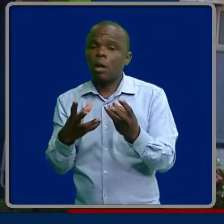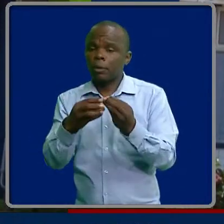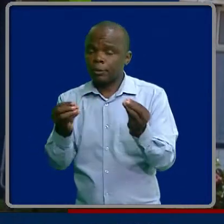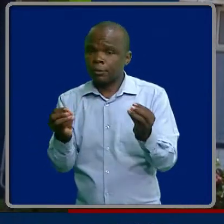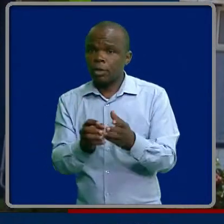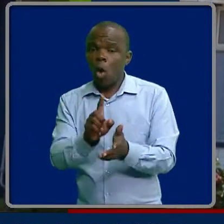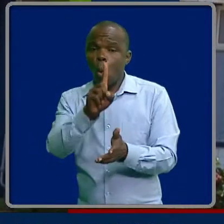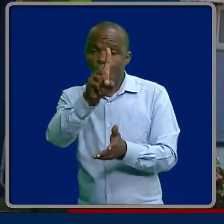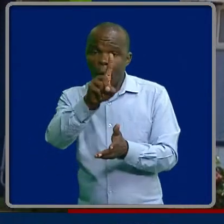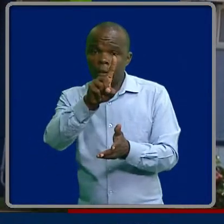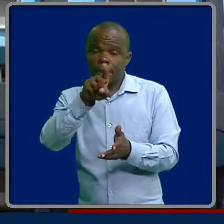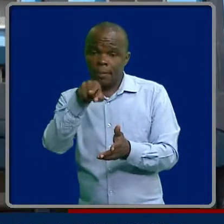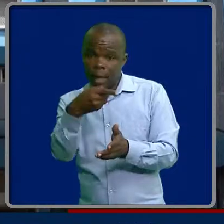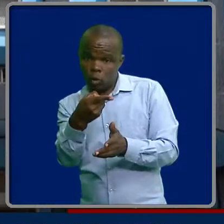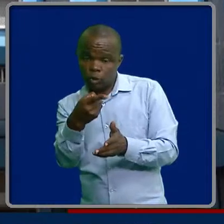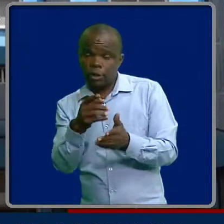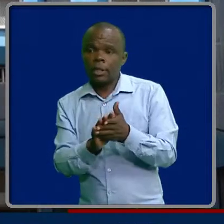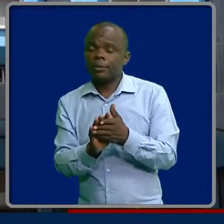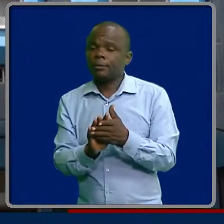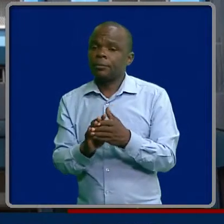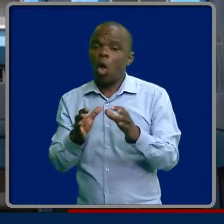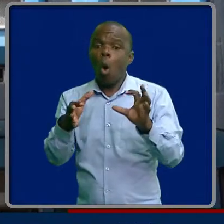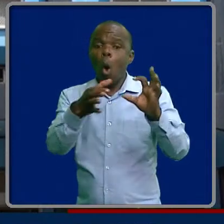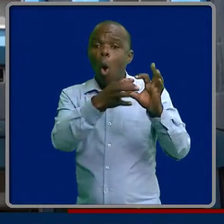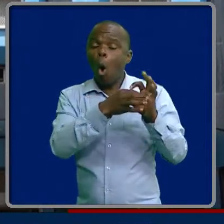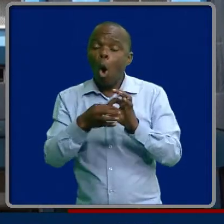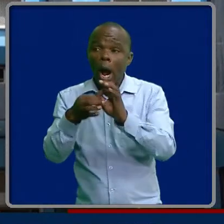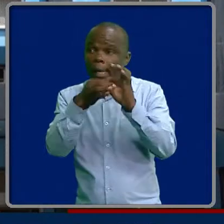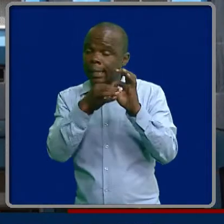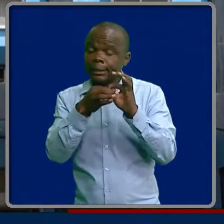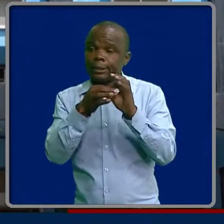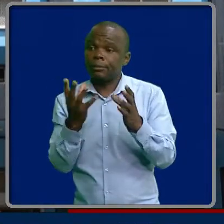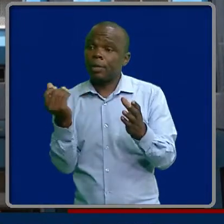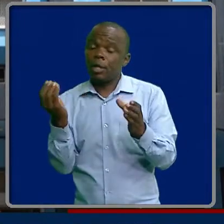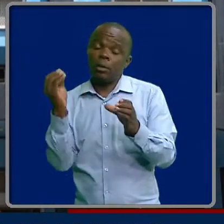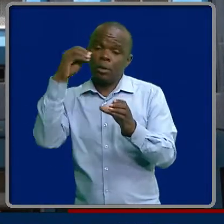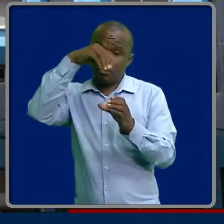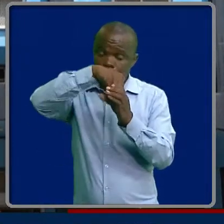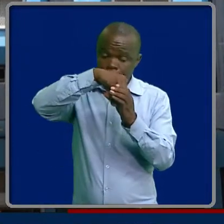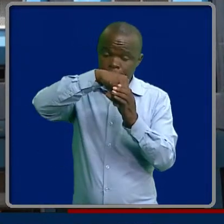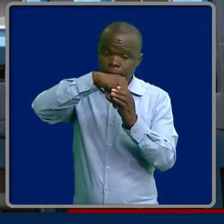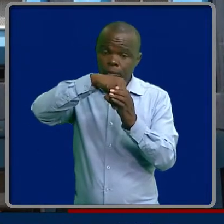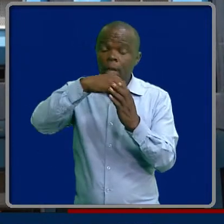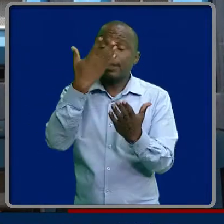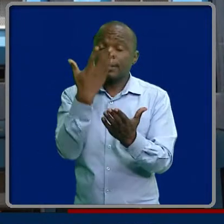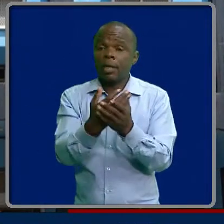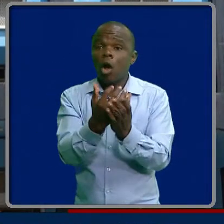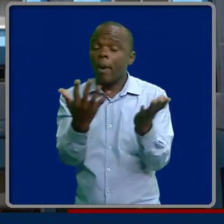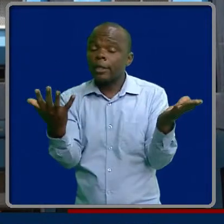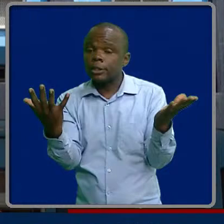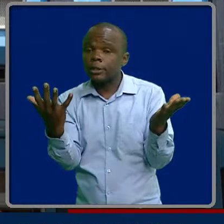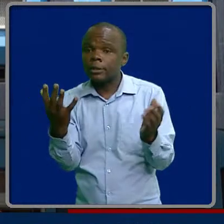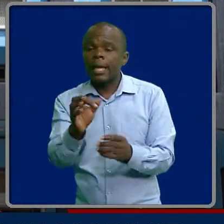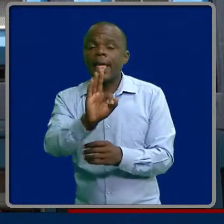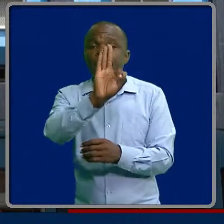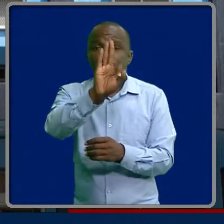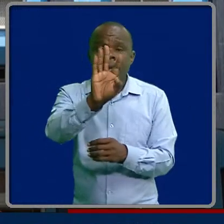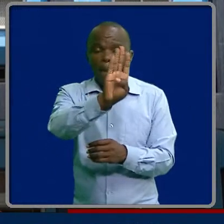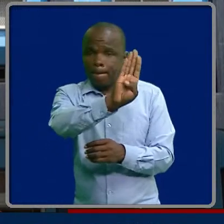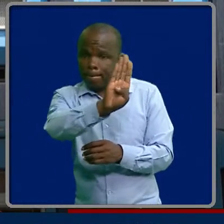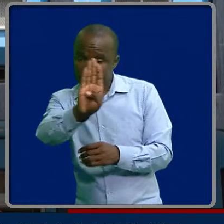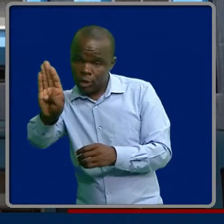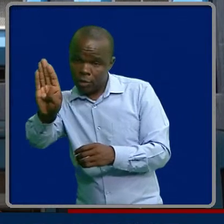cooperatives in the country with assets of about 3 billion emalangeni. For Eswatini TV News, Nelson Dlangamandla,